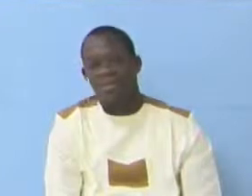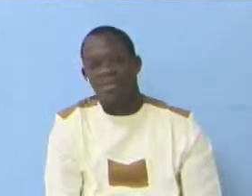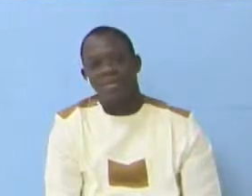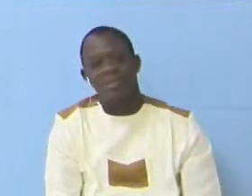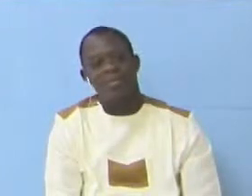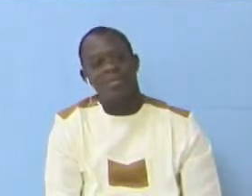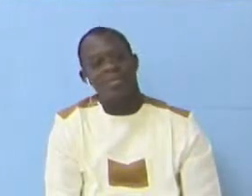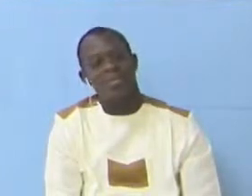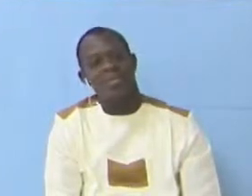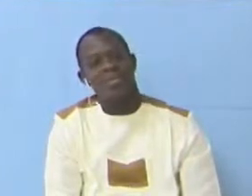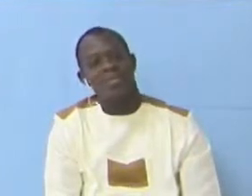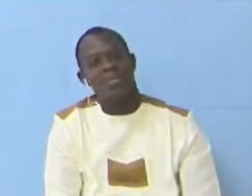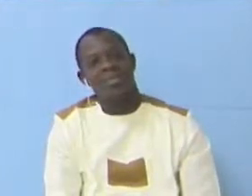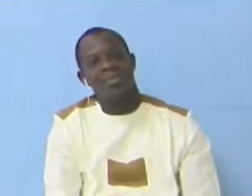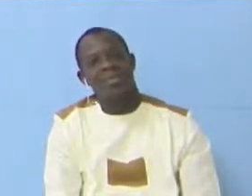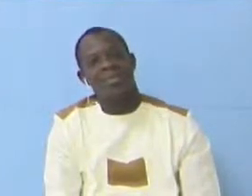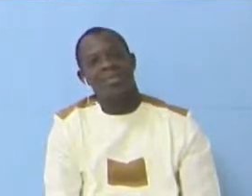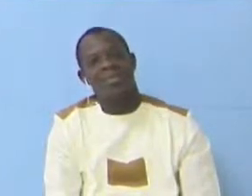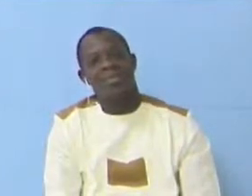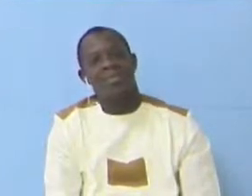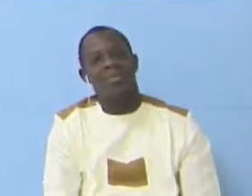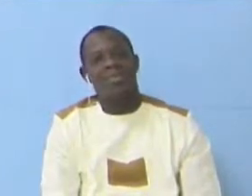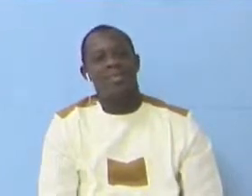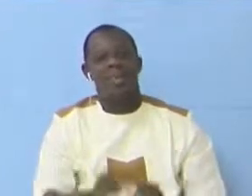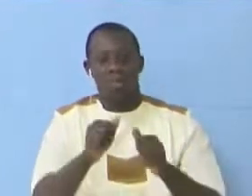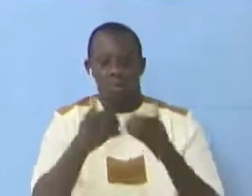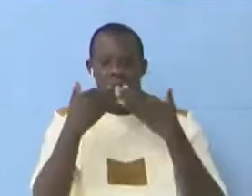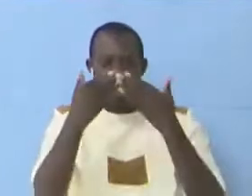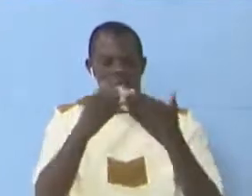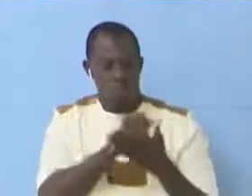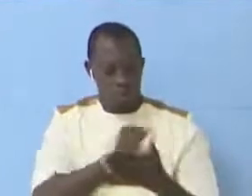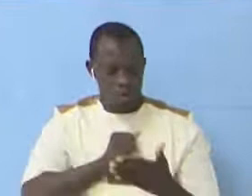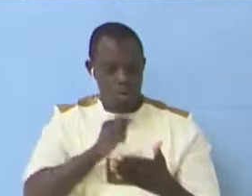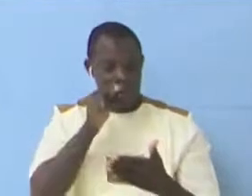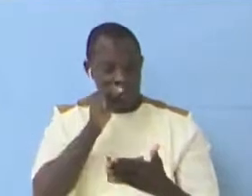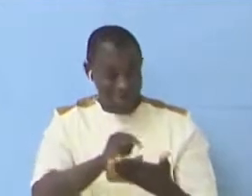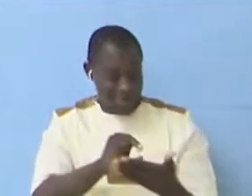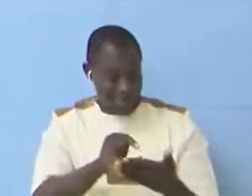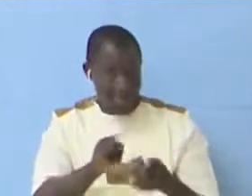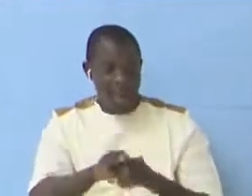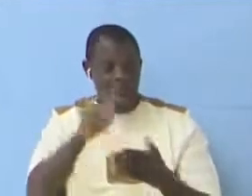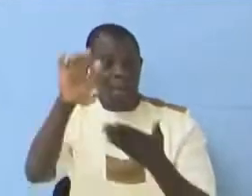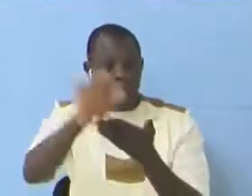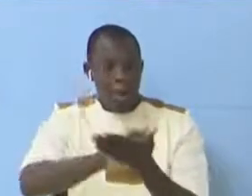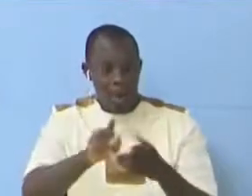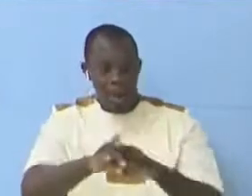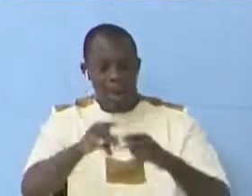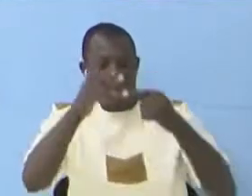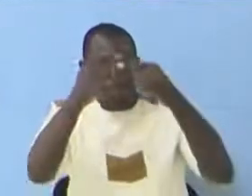Could you tell us how this list was compiled? It